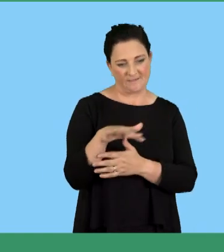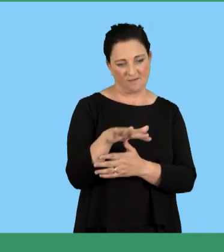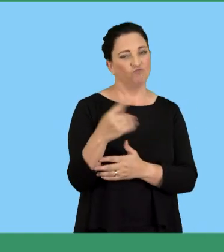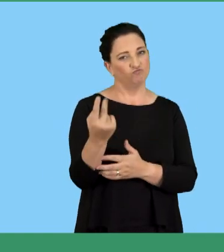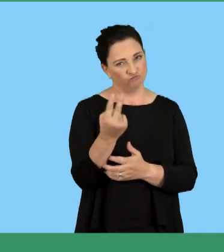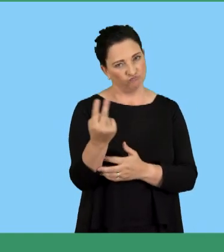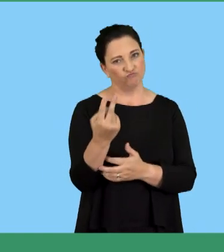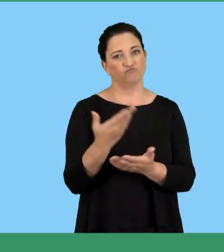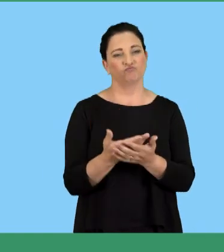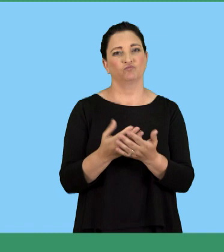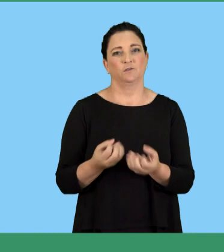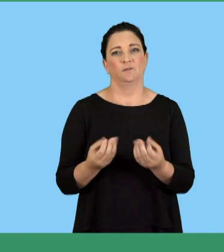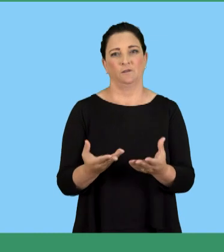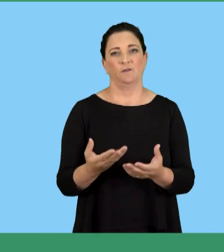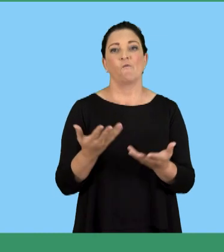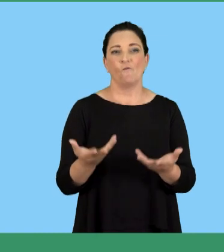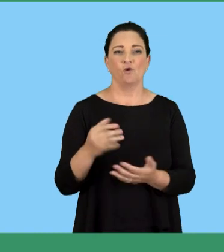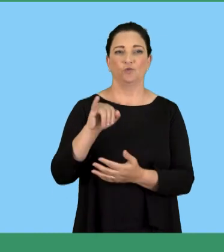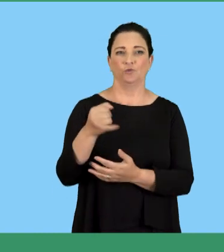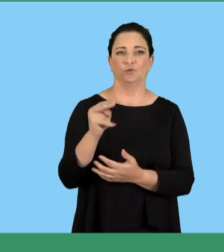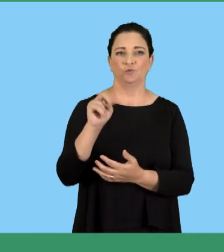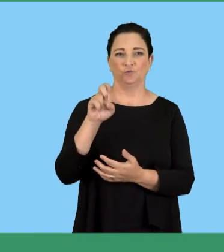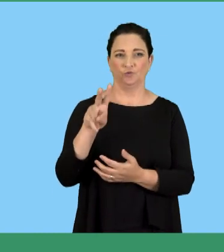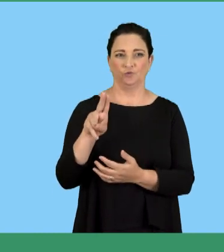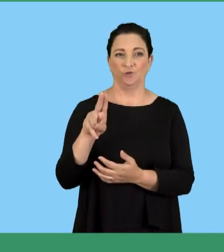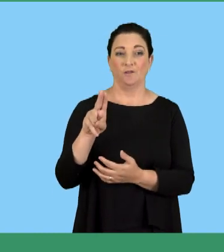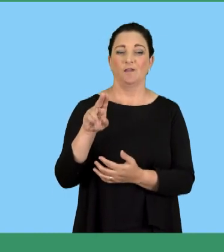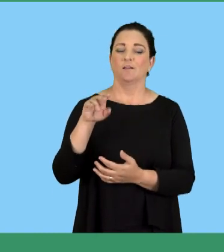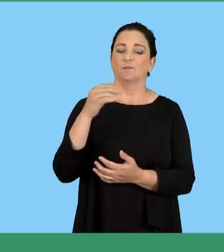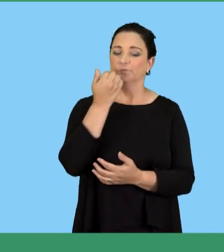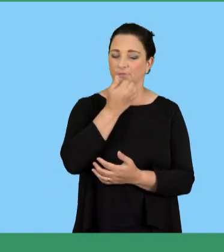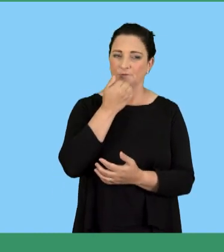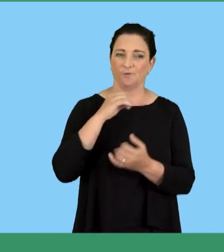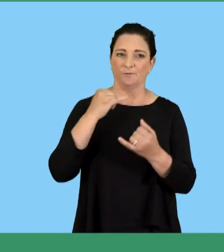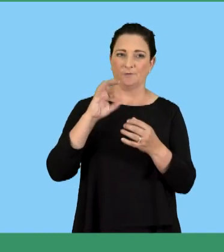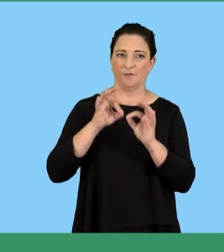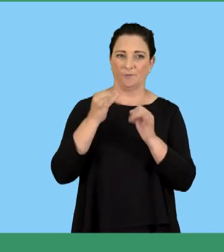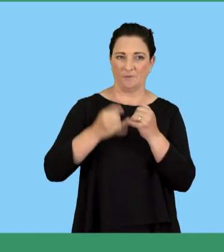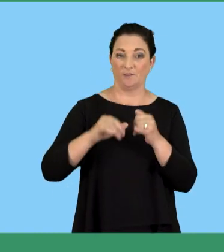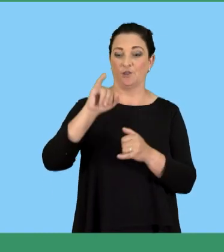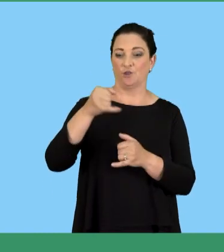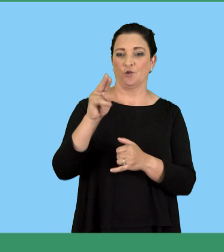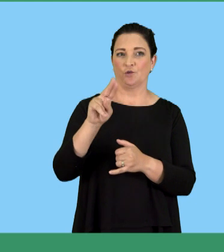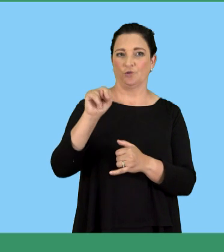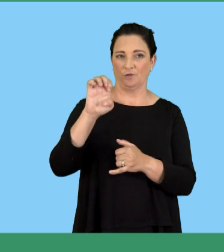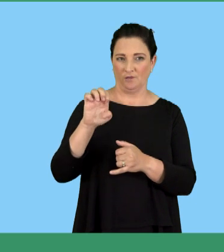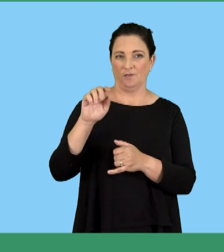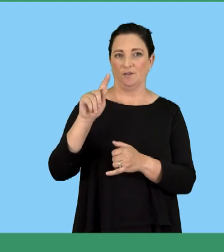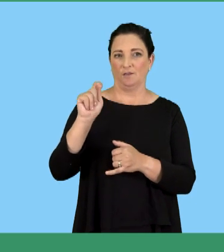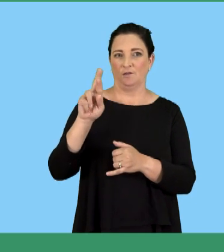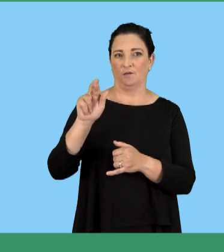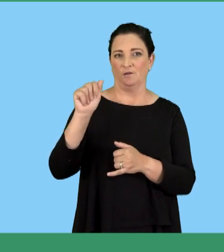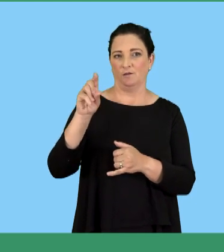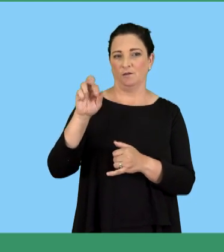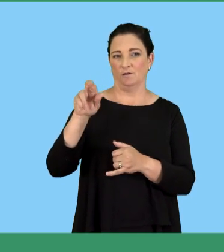also provided by June Traders to promote a healthy lifestyle. Now, the first question,